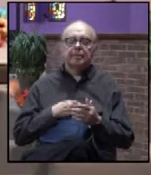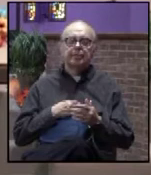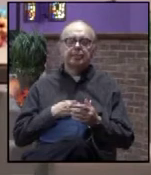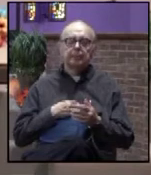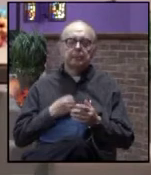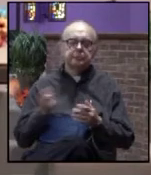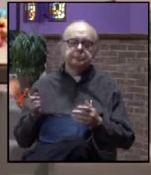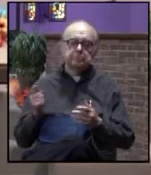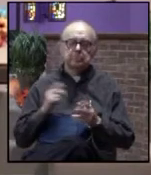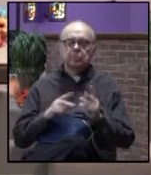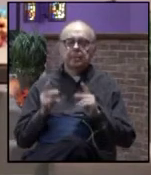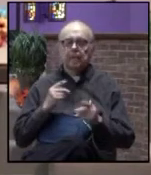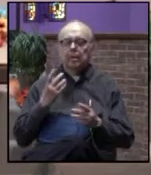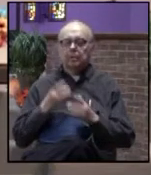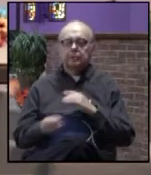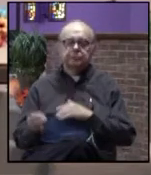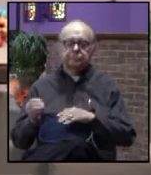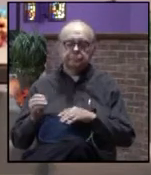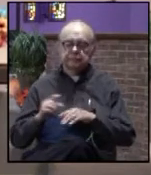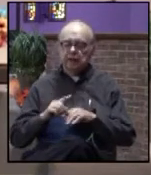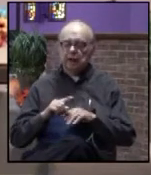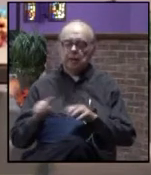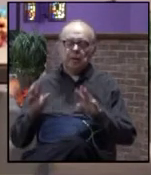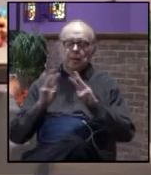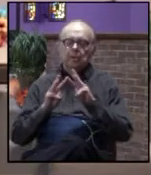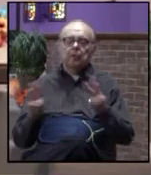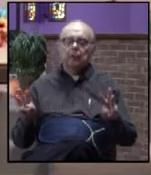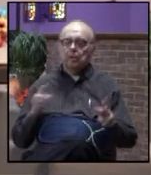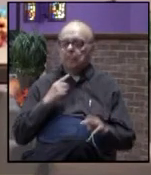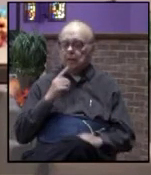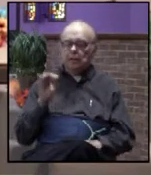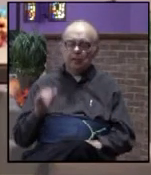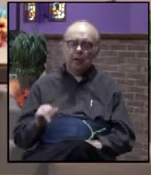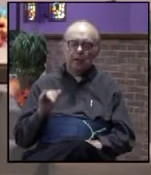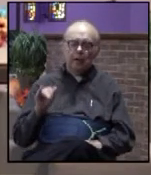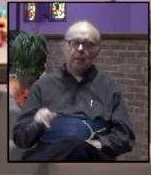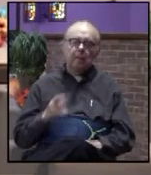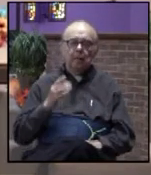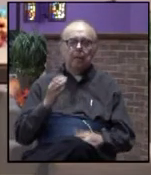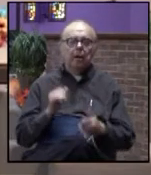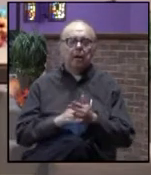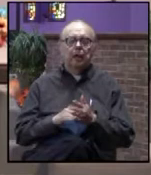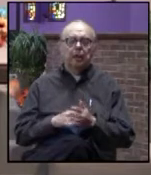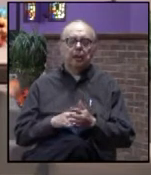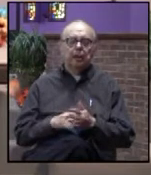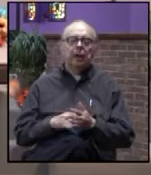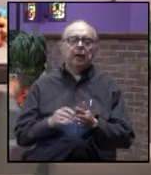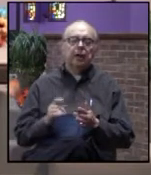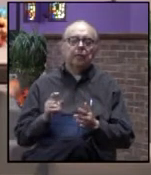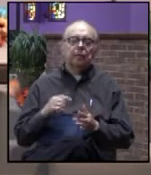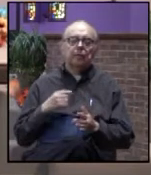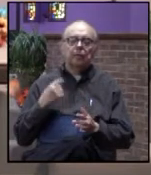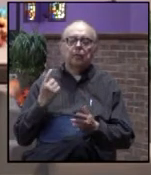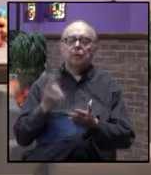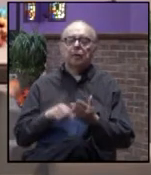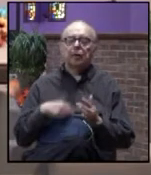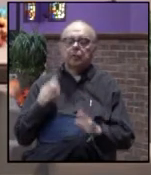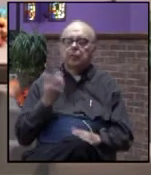So that those people outside these walls says, yes, that is what a Christian is supposed to be.